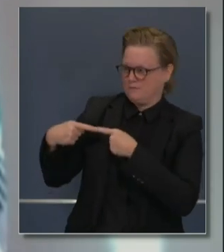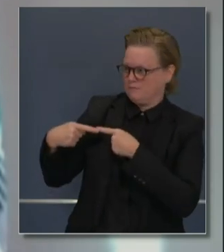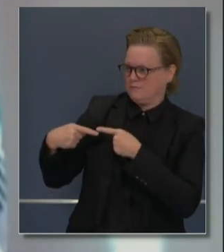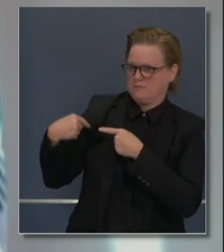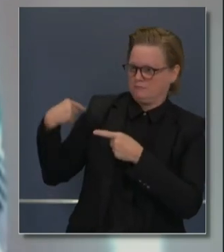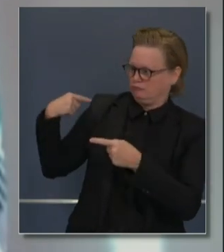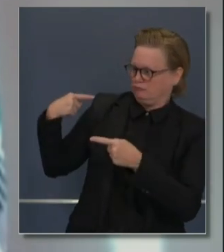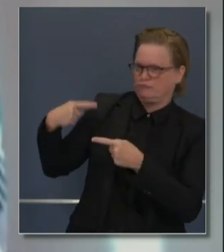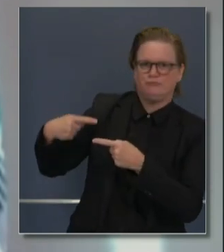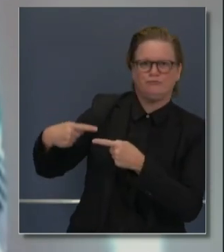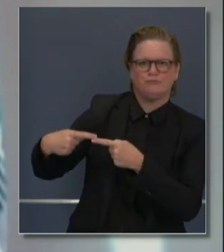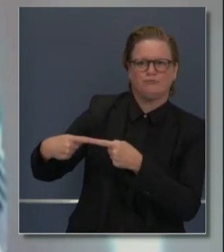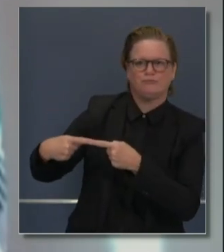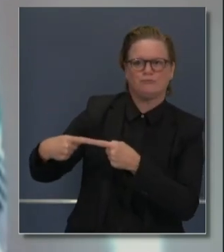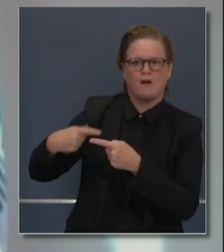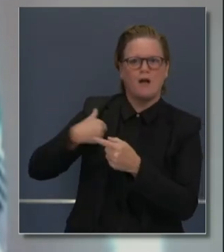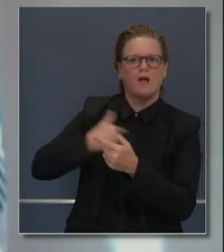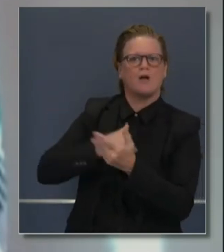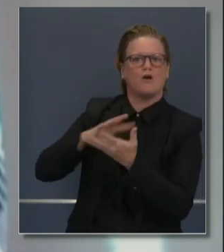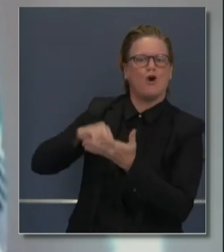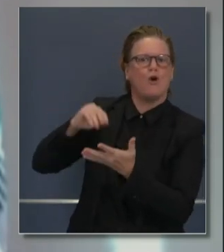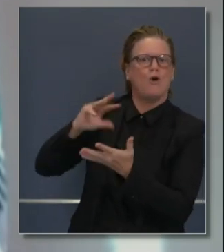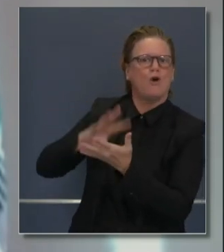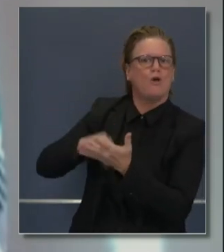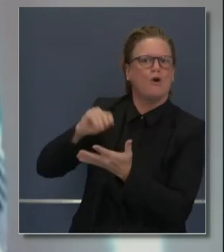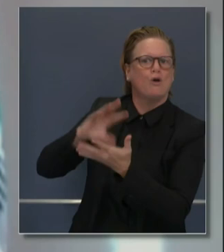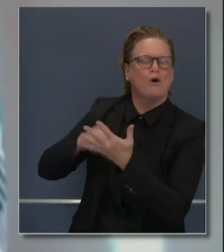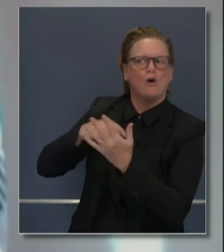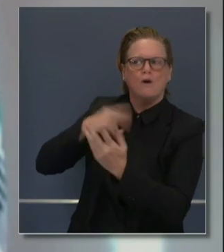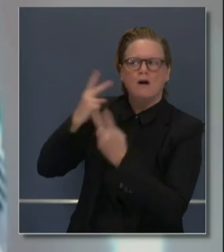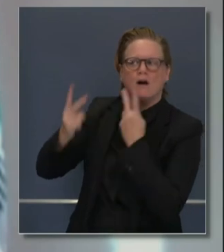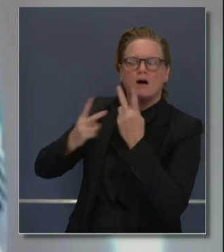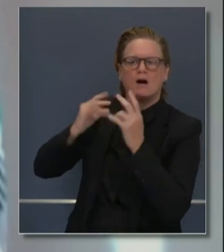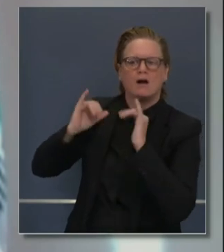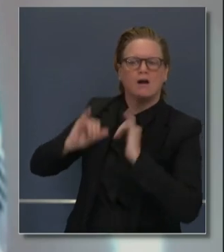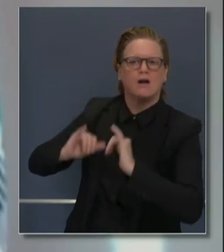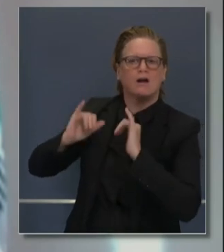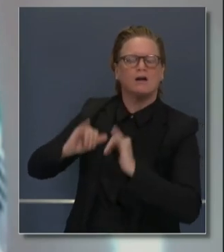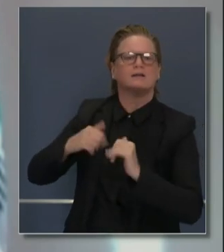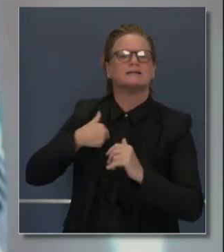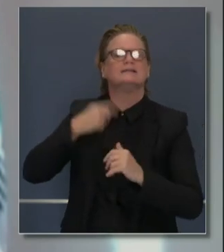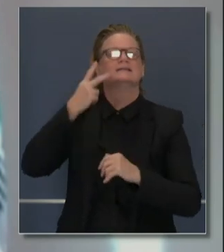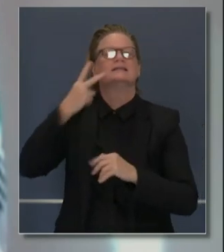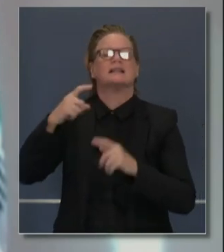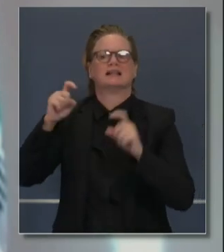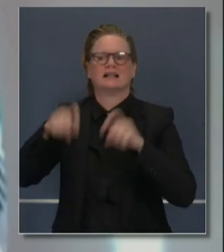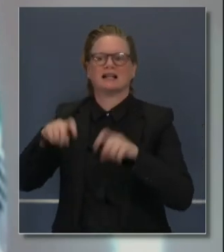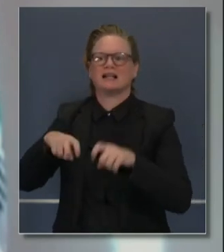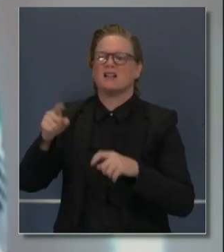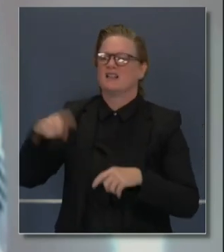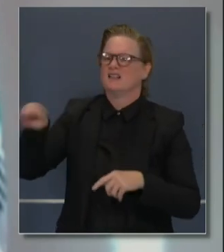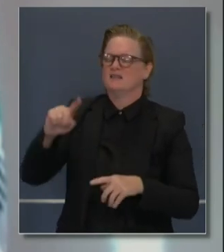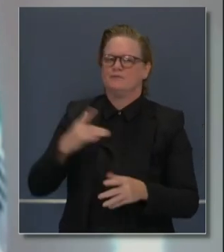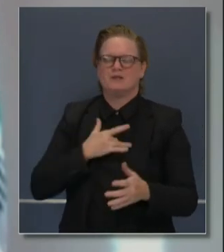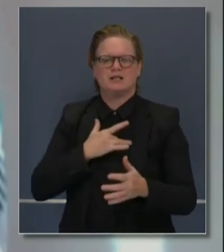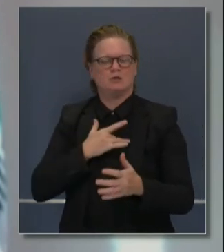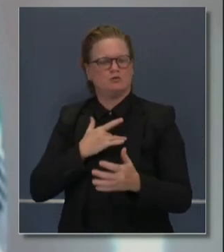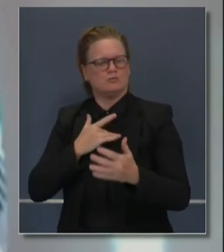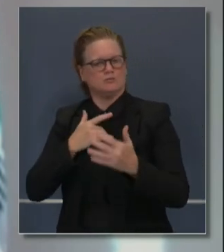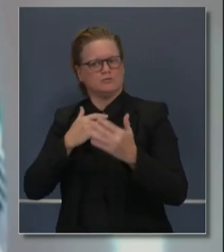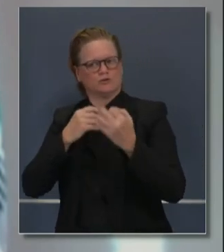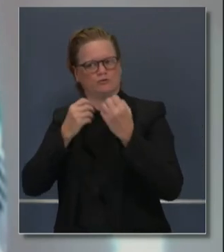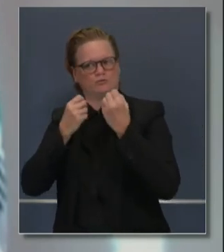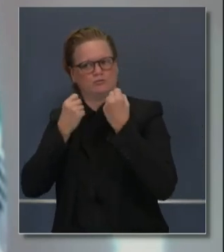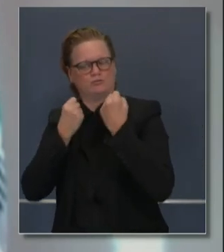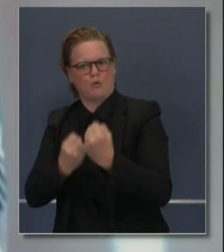making sure that we continue to move forward with strong staffing provisions, while also recognizing the pressures that people